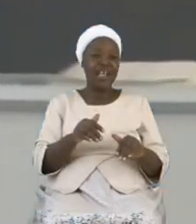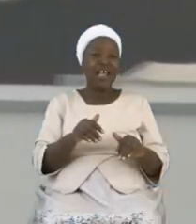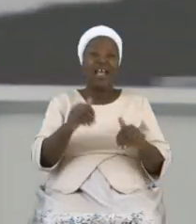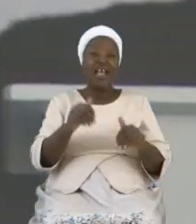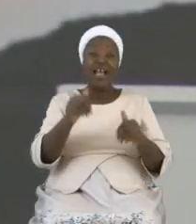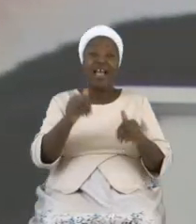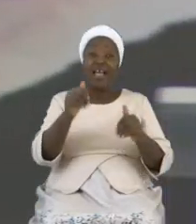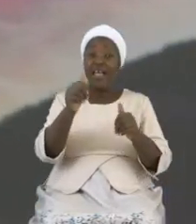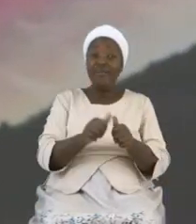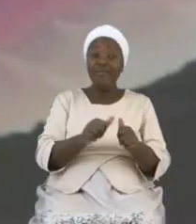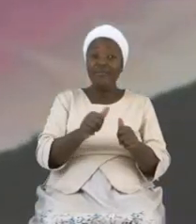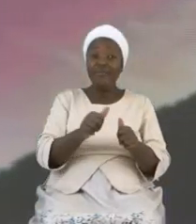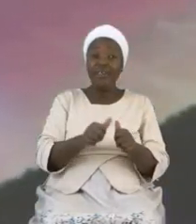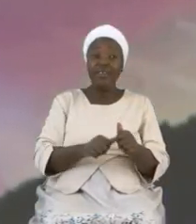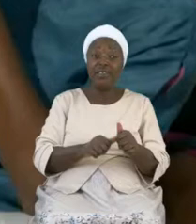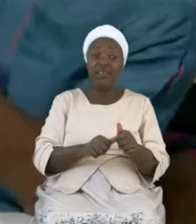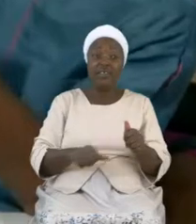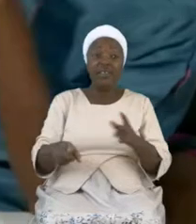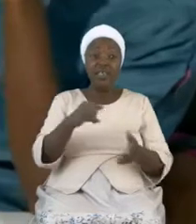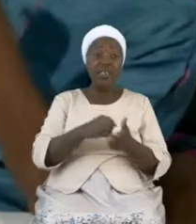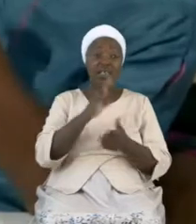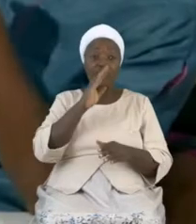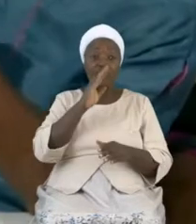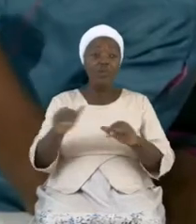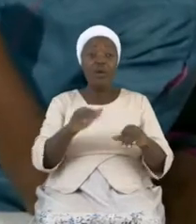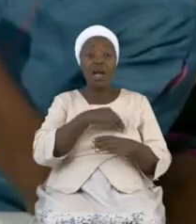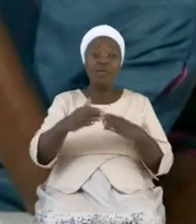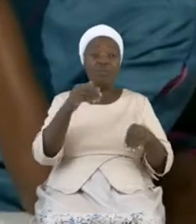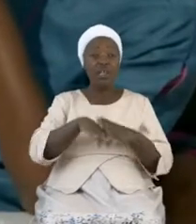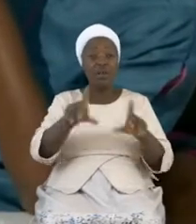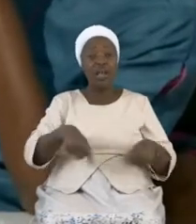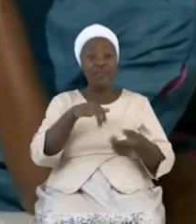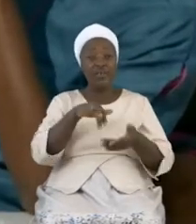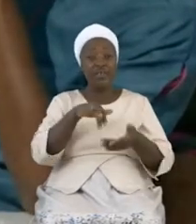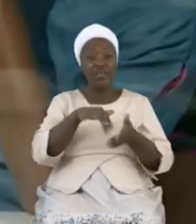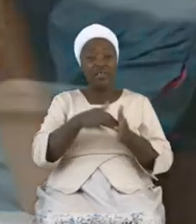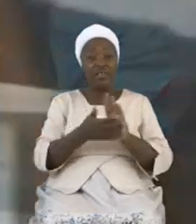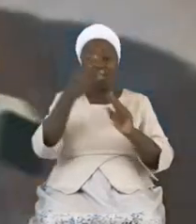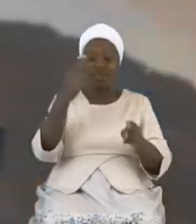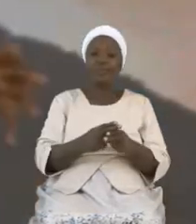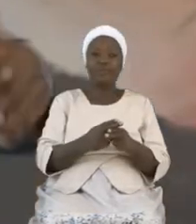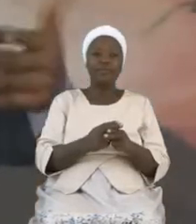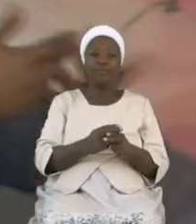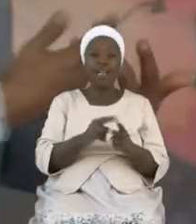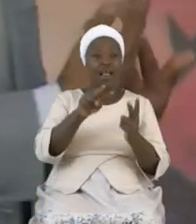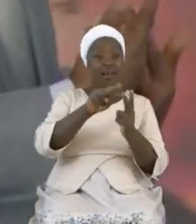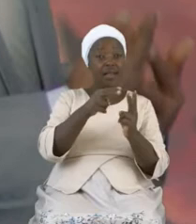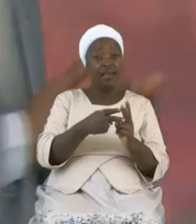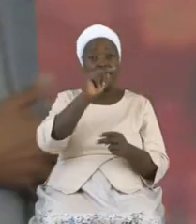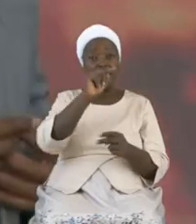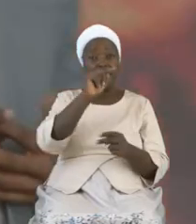your life, in Jesus' name. Neither therefore yield your